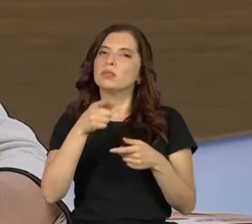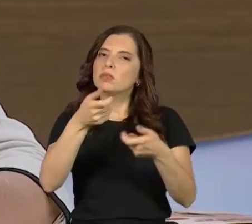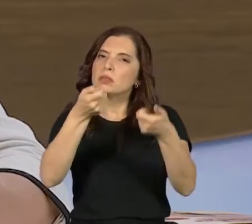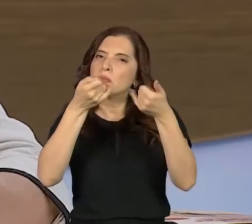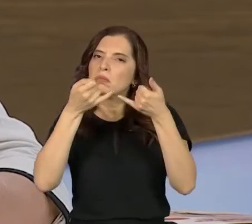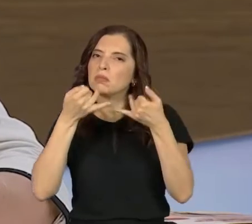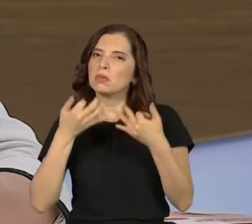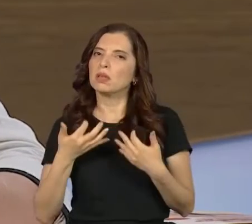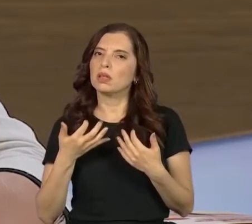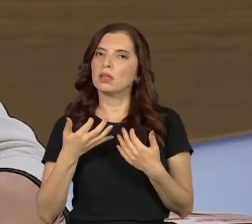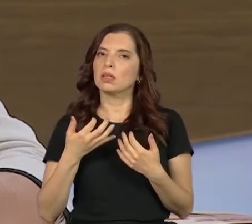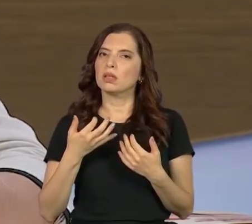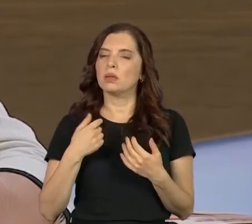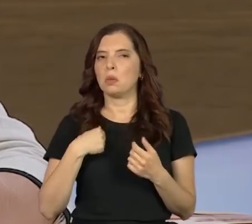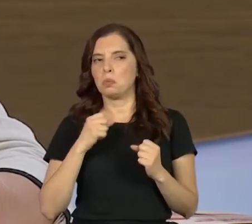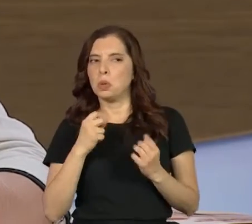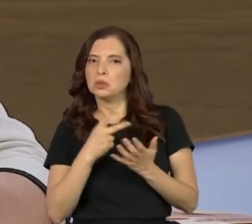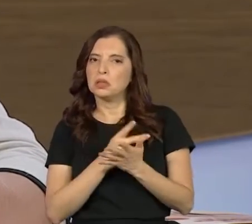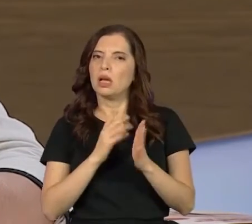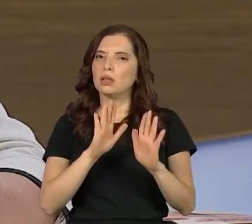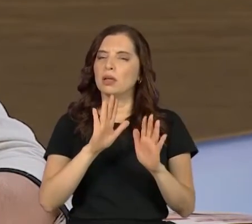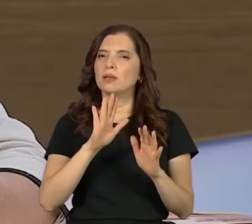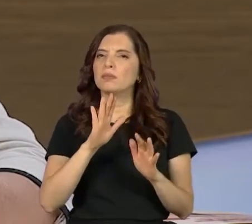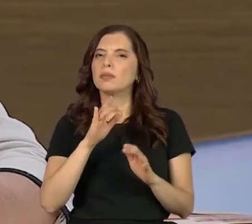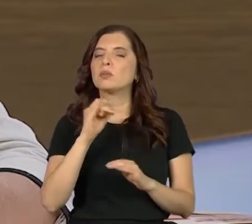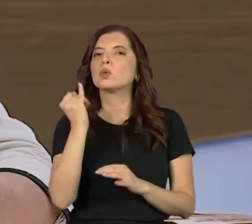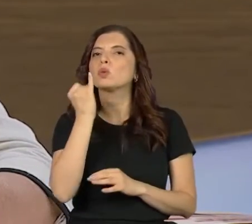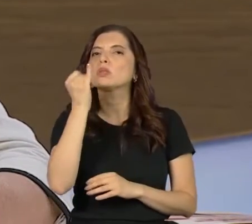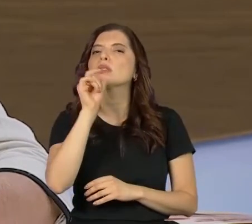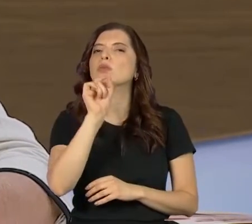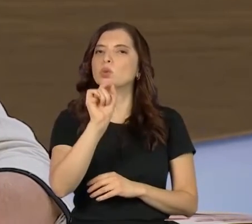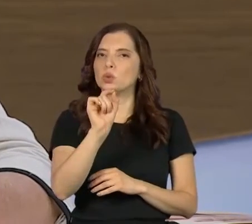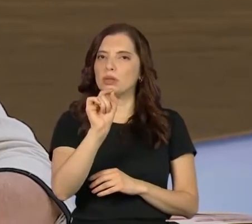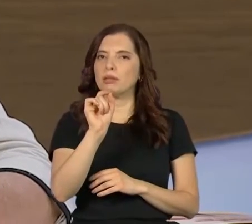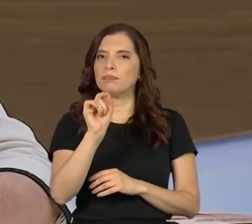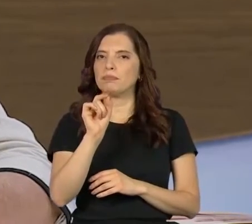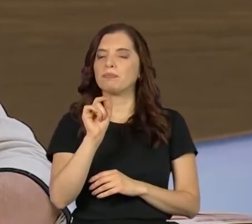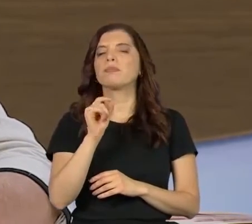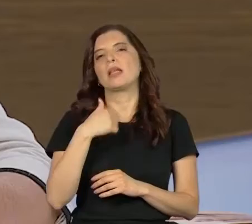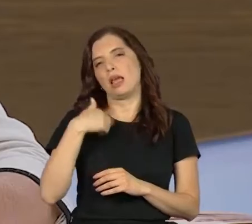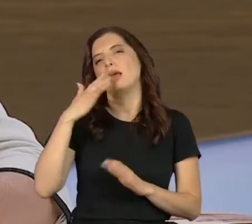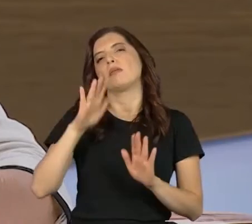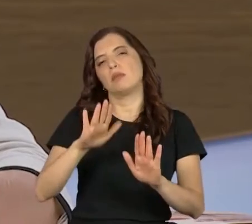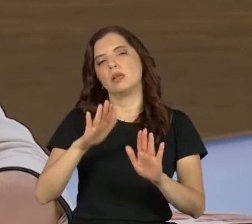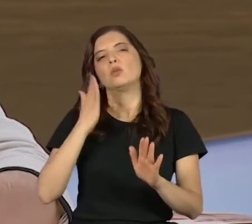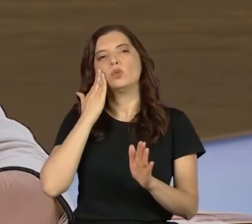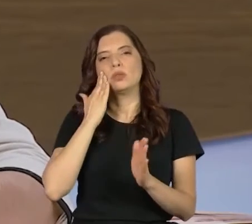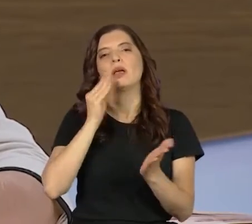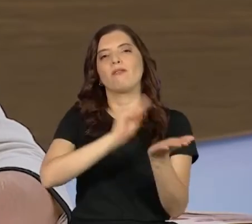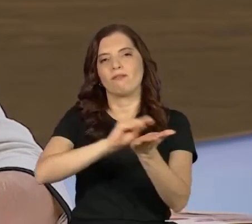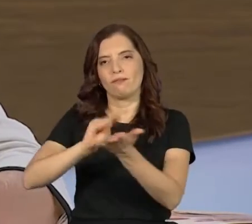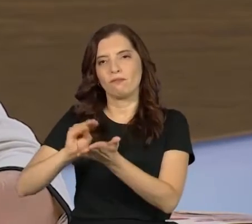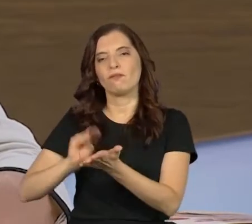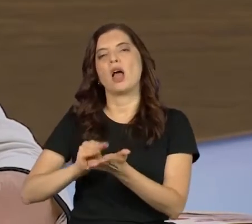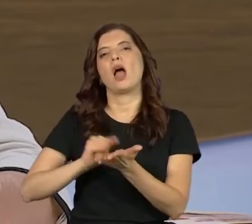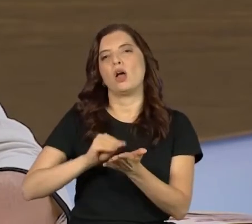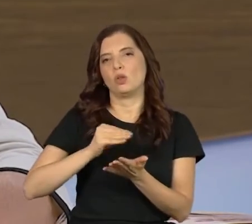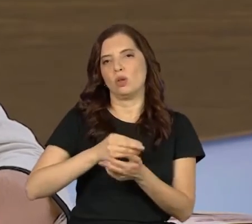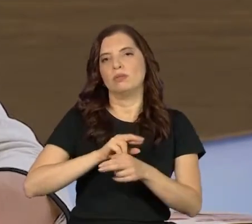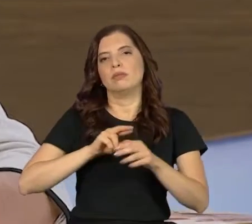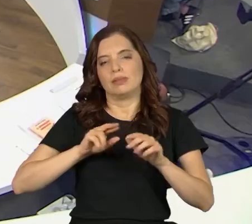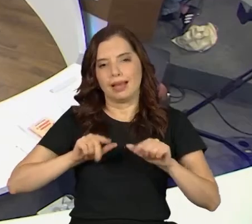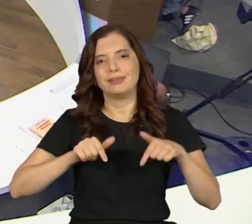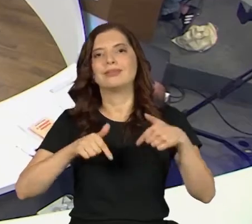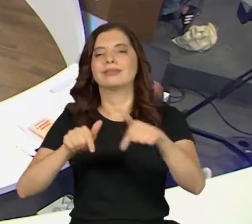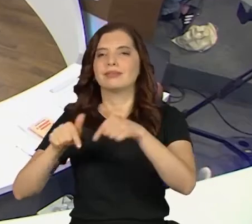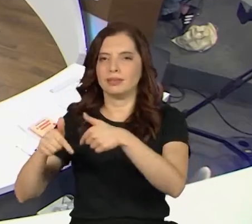primeiro passo importante, mas que ações muito mais robustas ainda precisariam ser feitas. Quais são essas ações? Você consegue nos